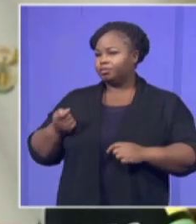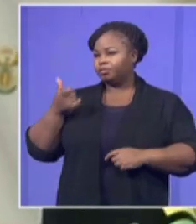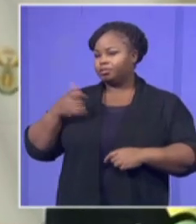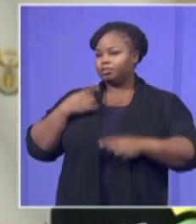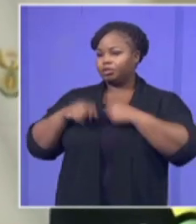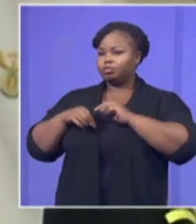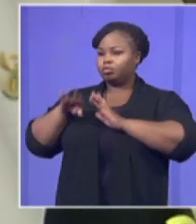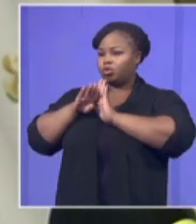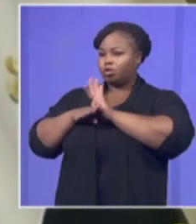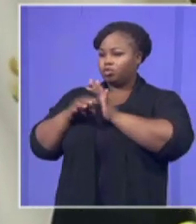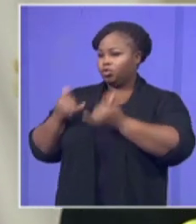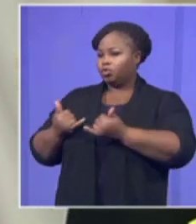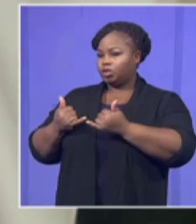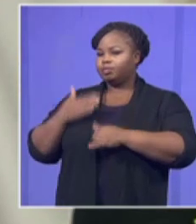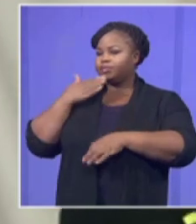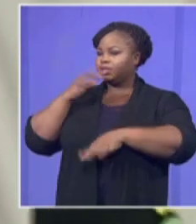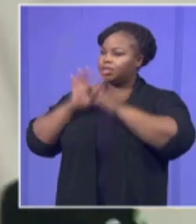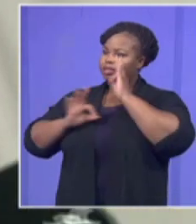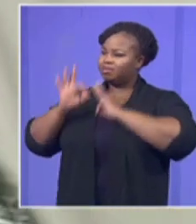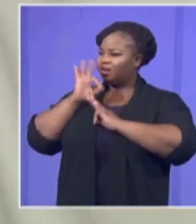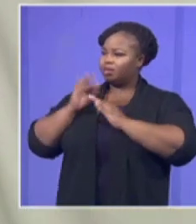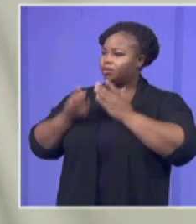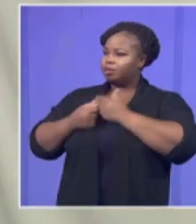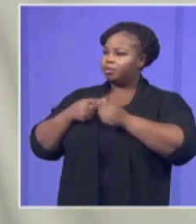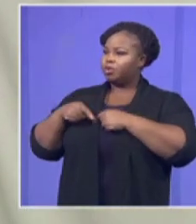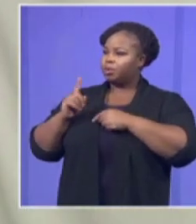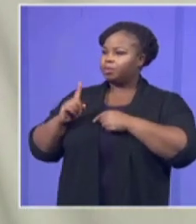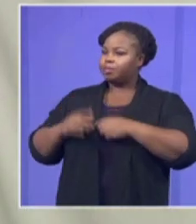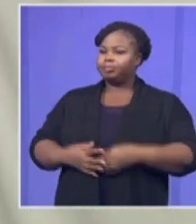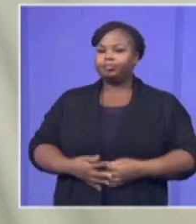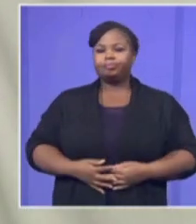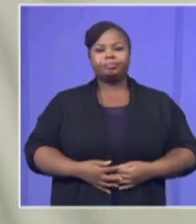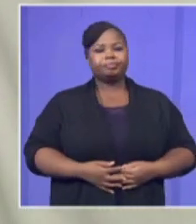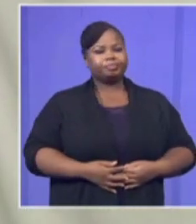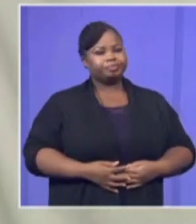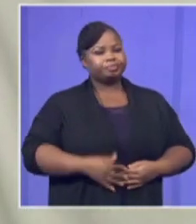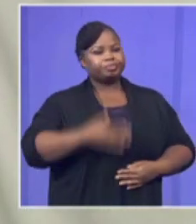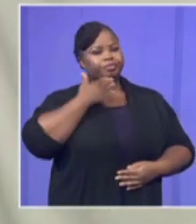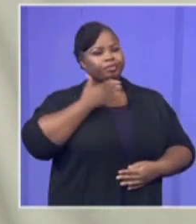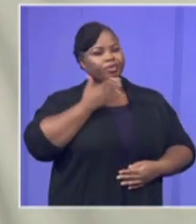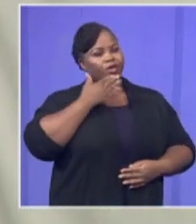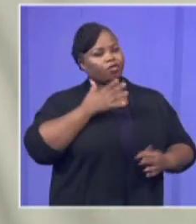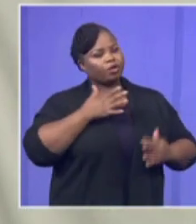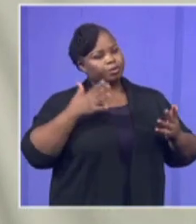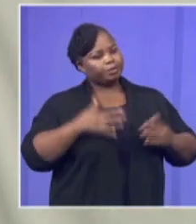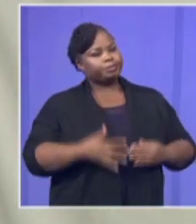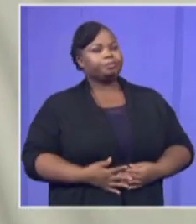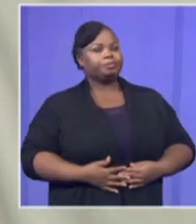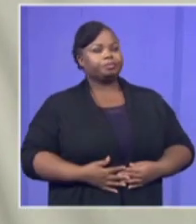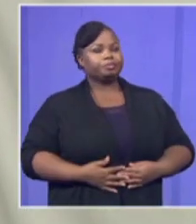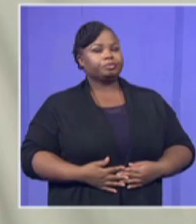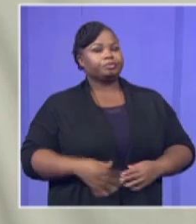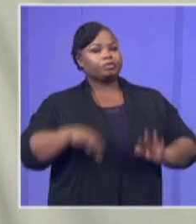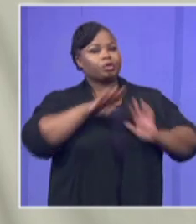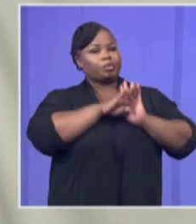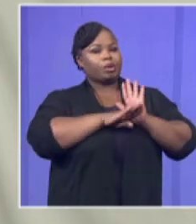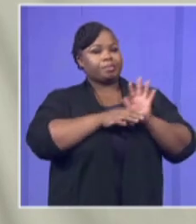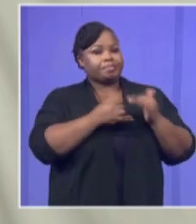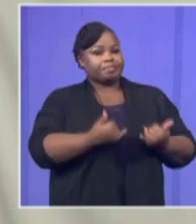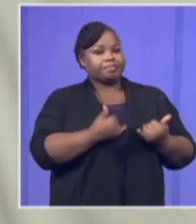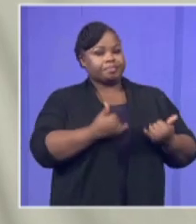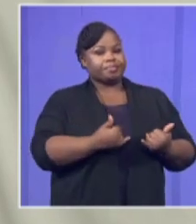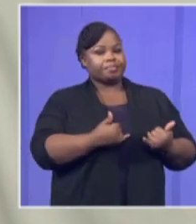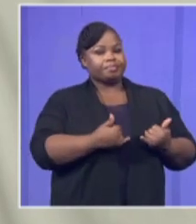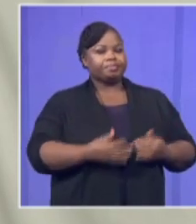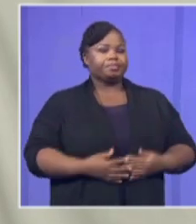today's program. Just elaborate to us, what is it about? Thank you very much. This program